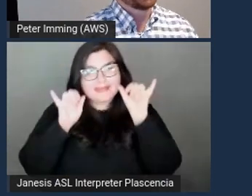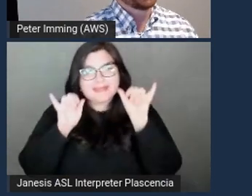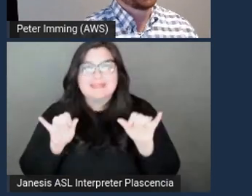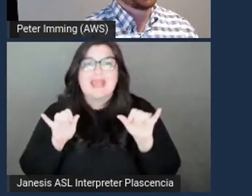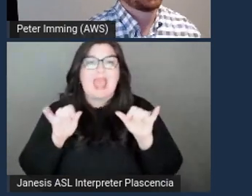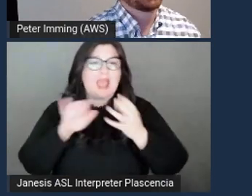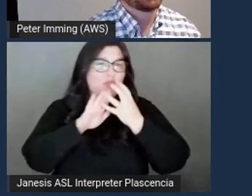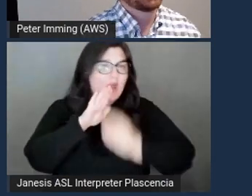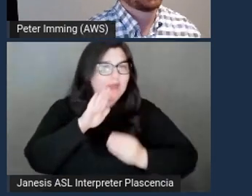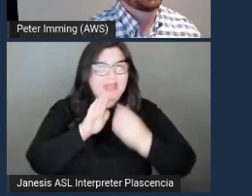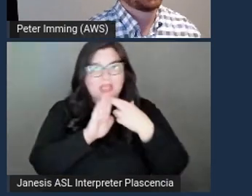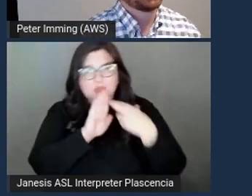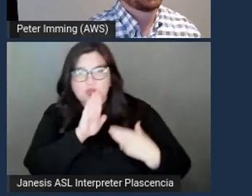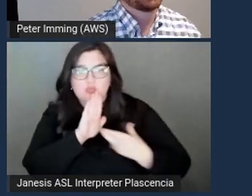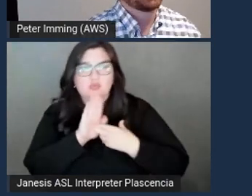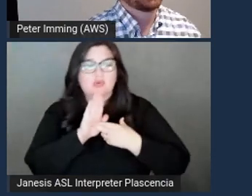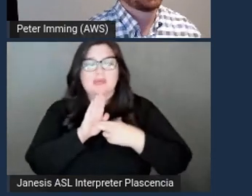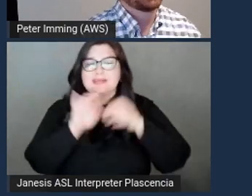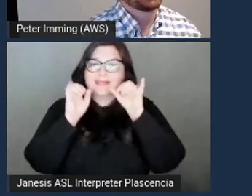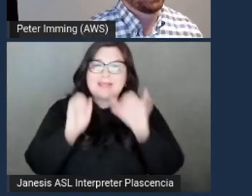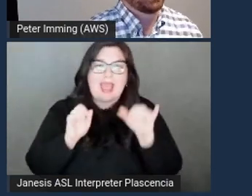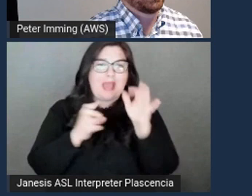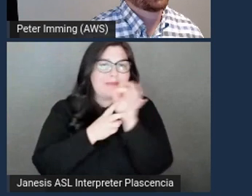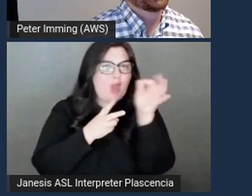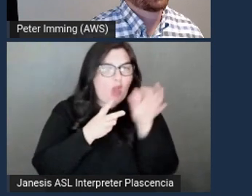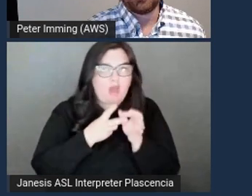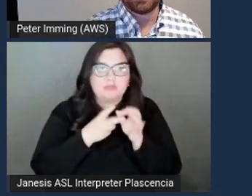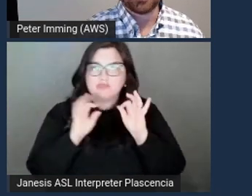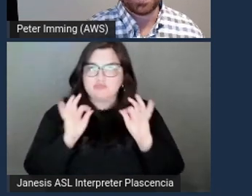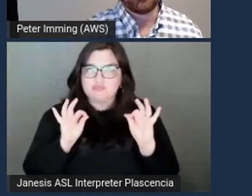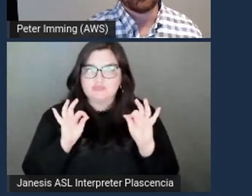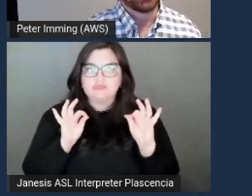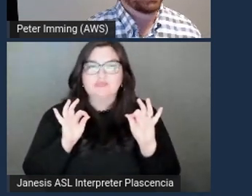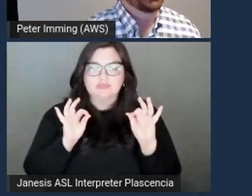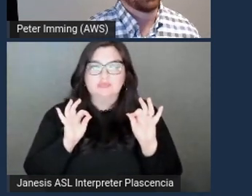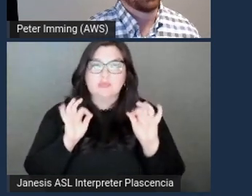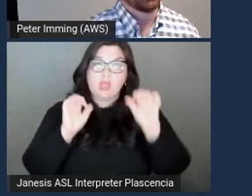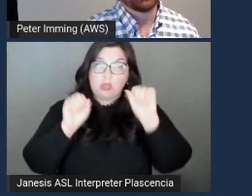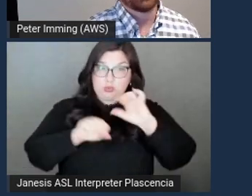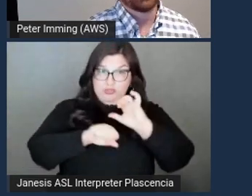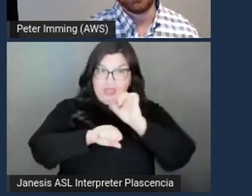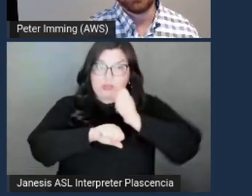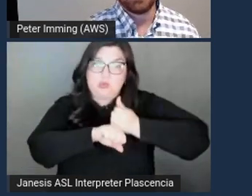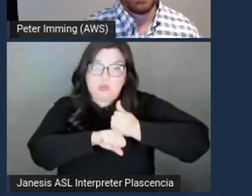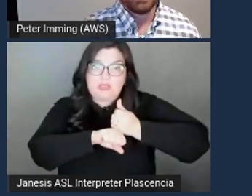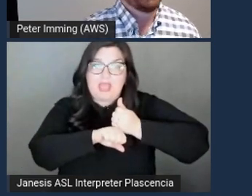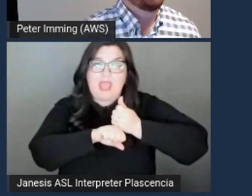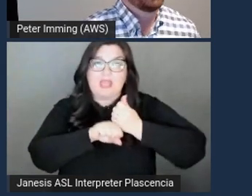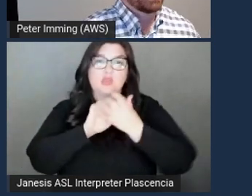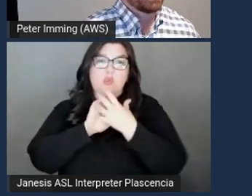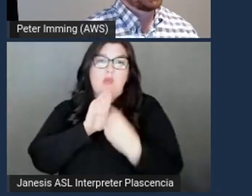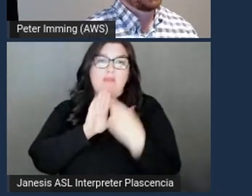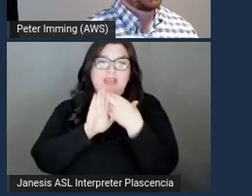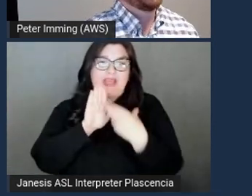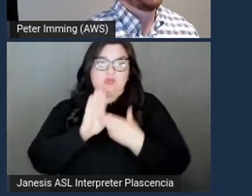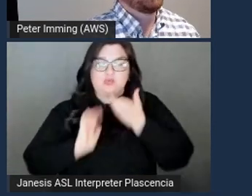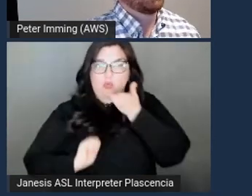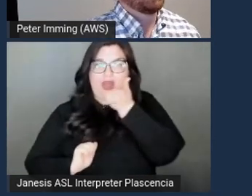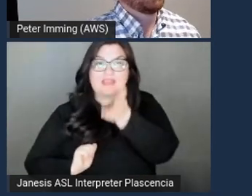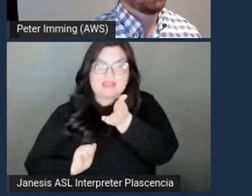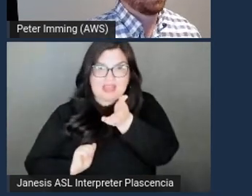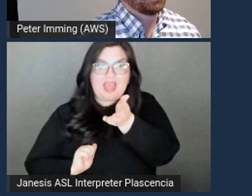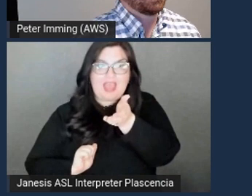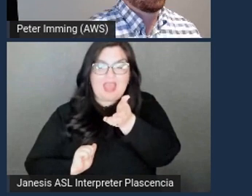rules, same options. So you'll be able to create those replication rules right from here. And then we'll actually even